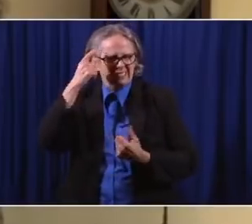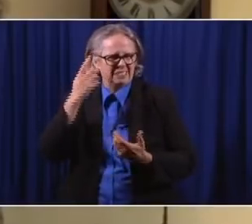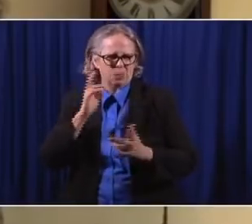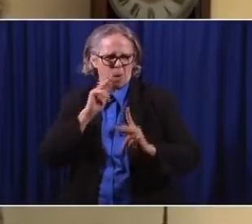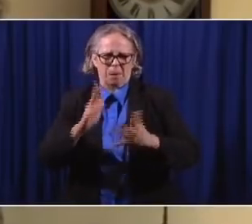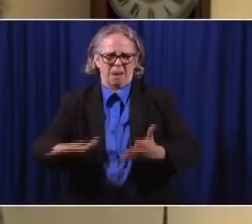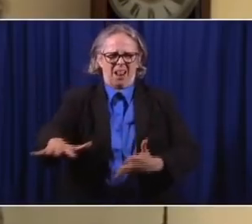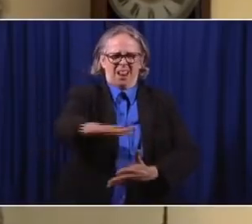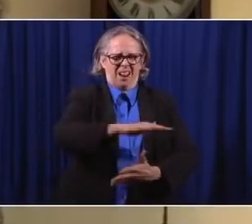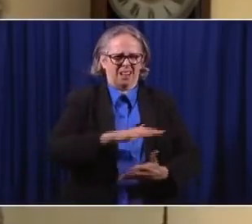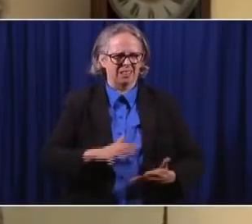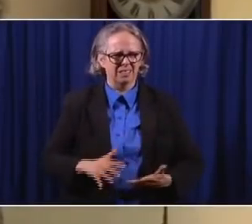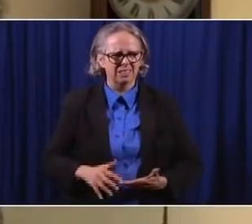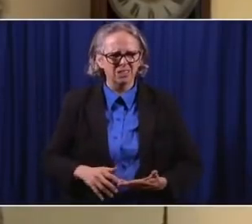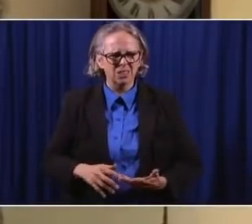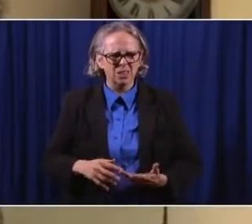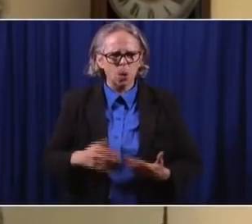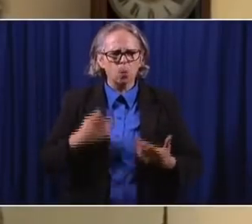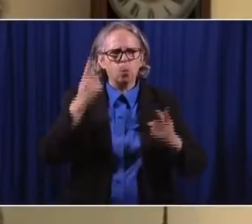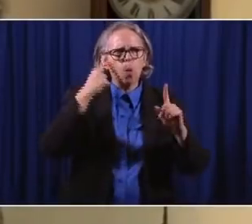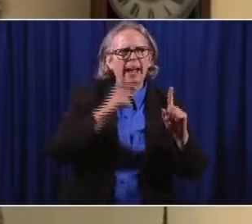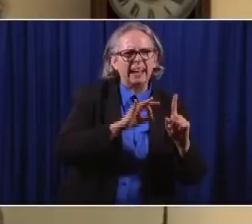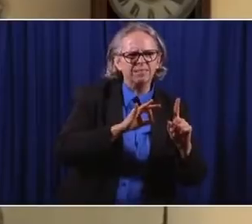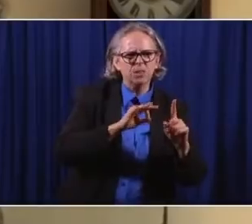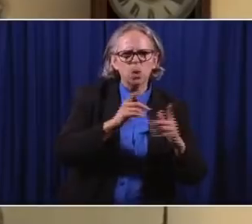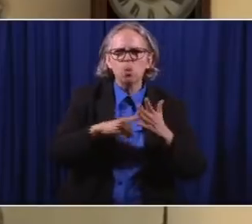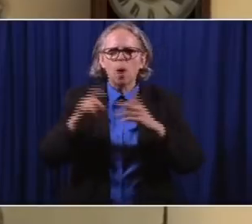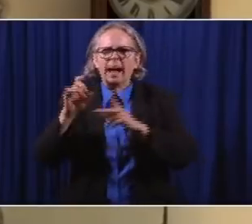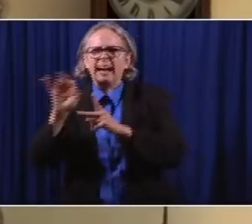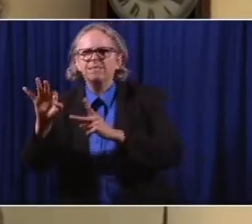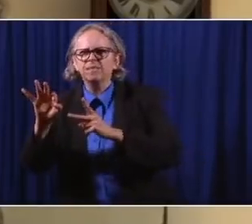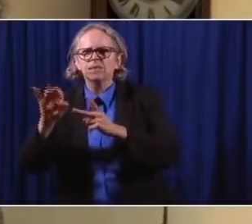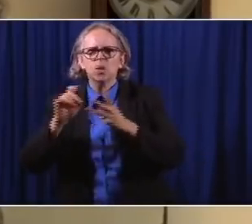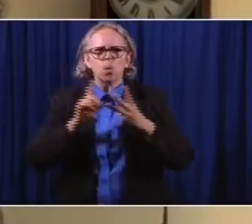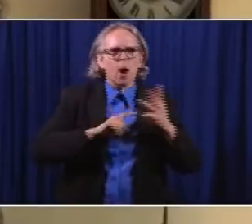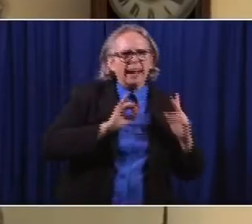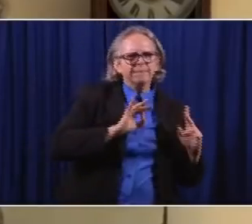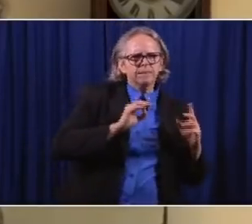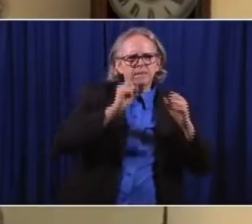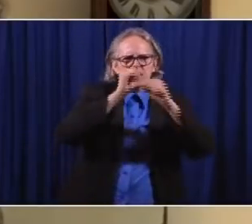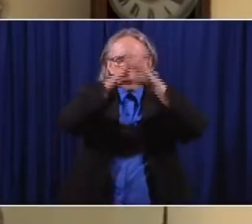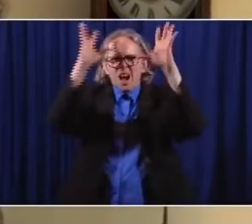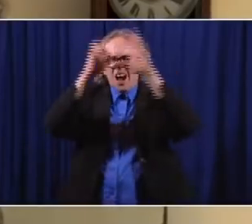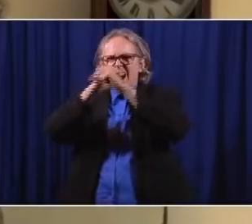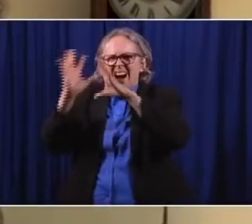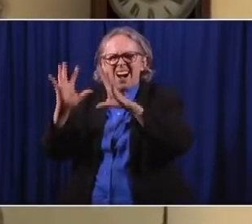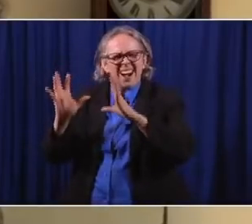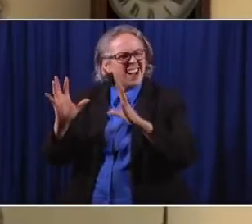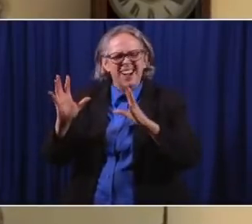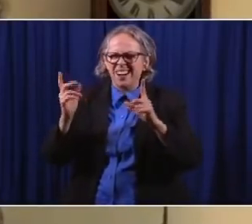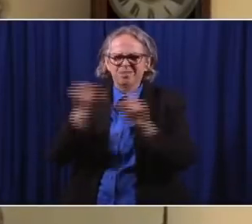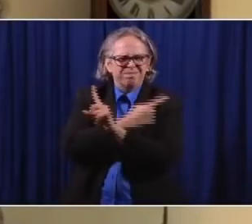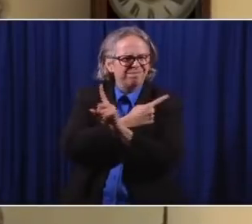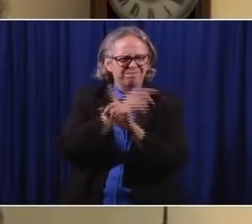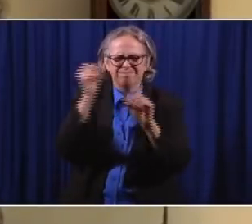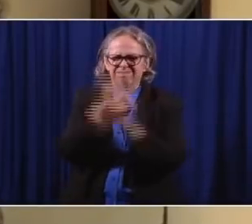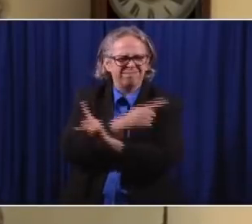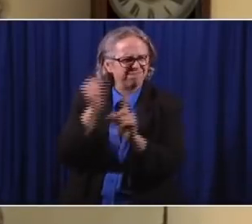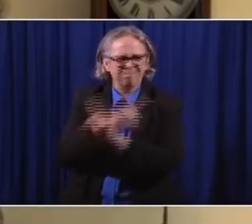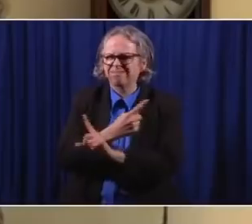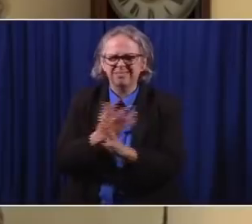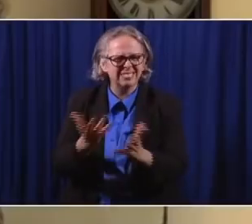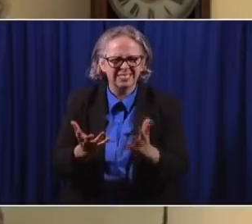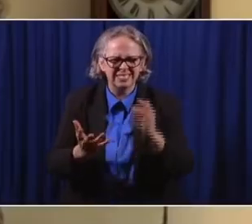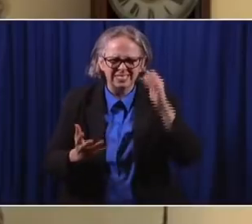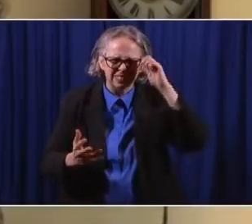different scenarios, we cannot be defenseless. I will not leave Ohio defenseless